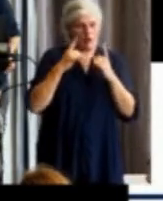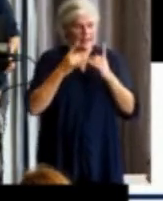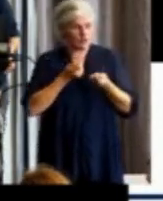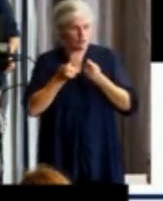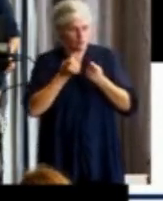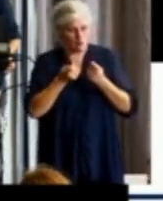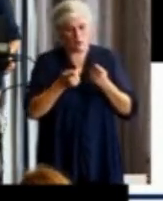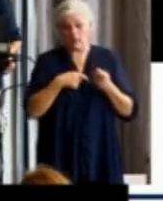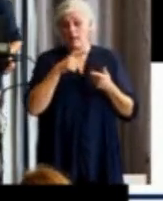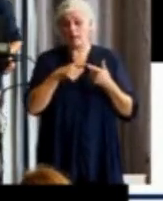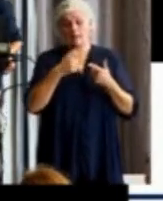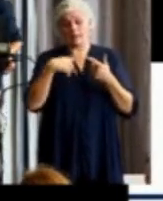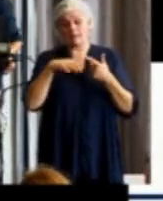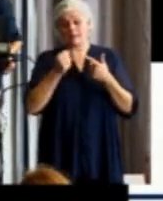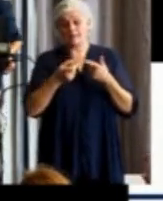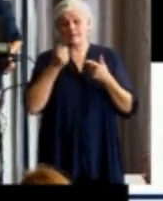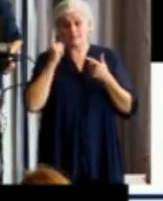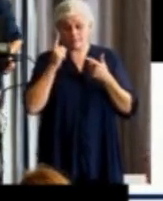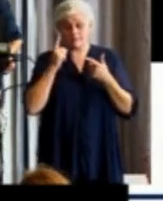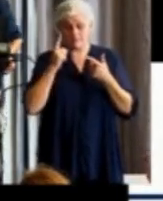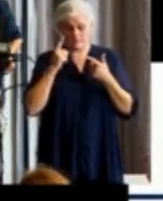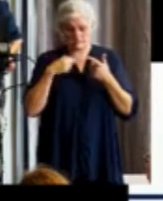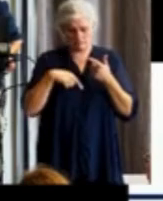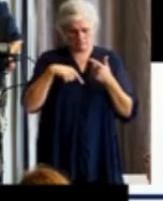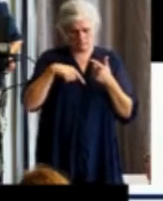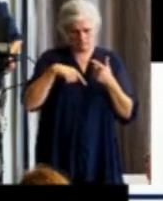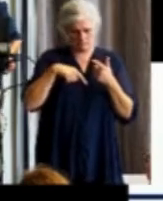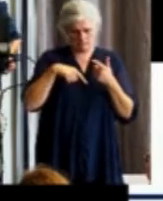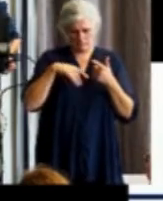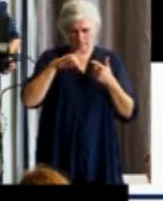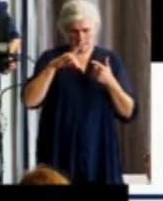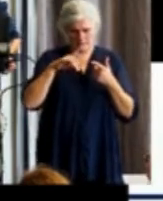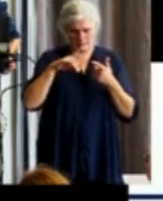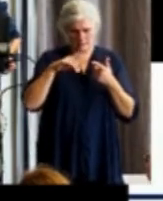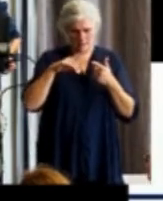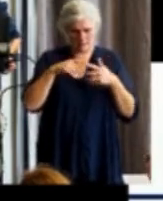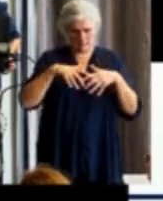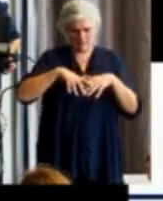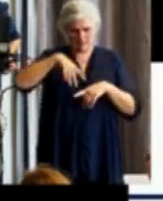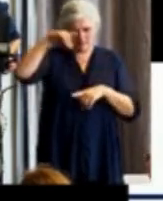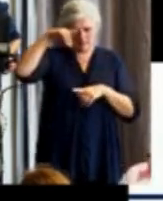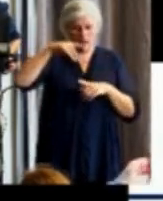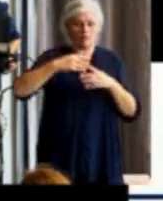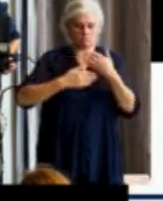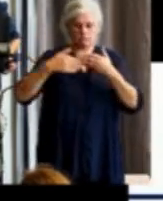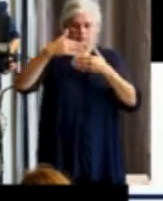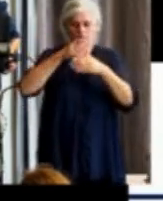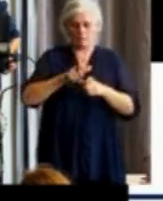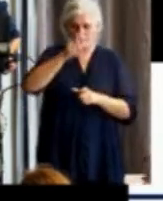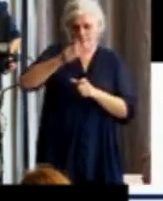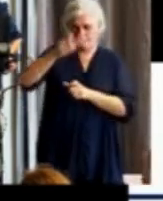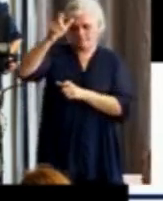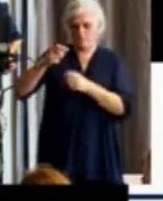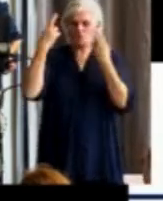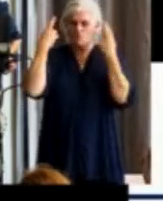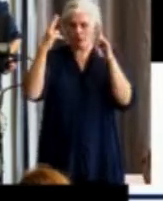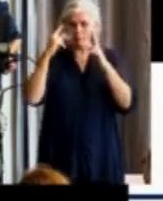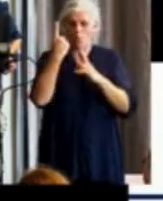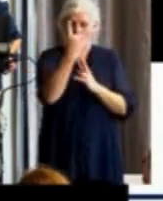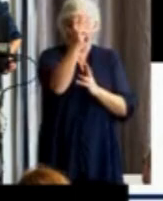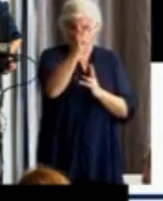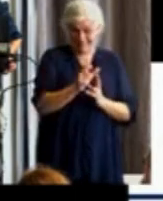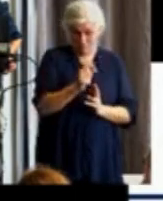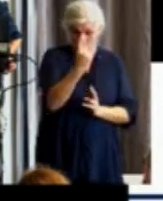control. And then we've got a stacked bar plot. So each one of these stacked lines is representing one